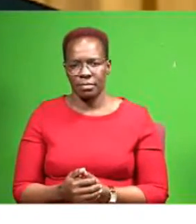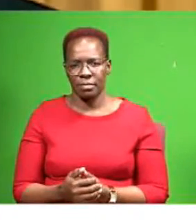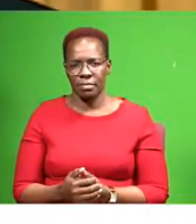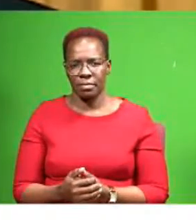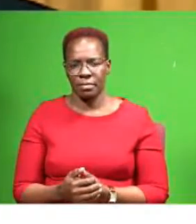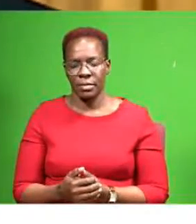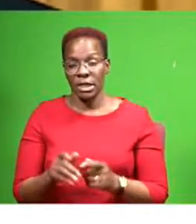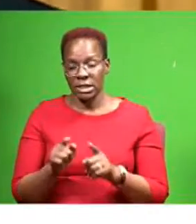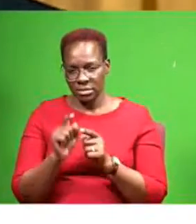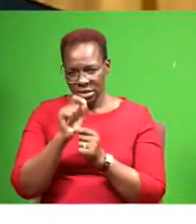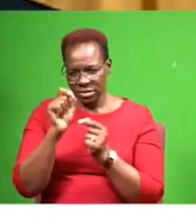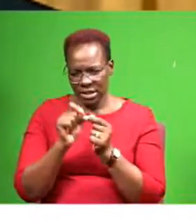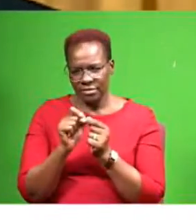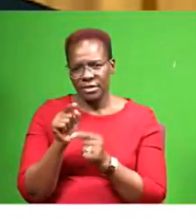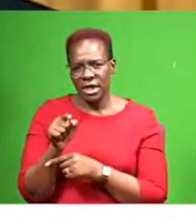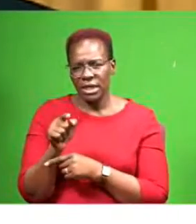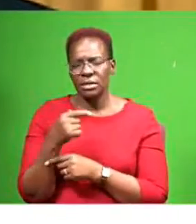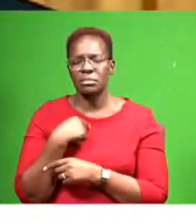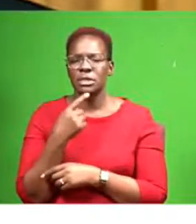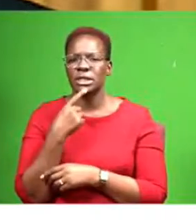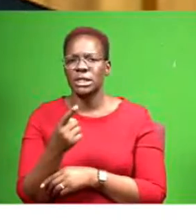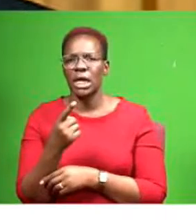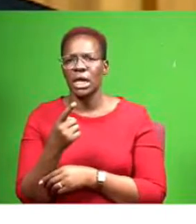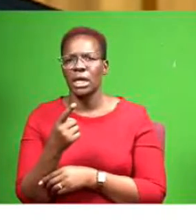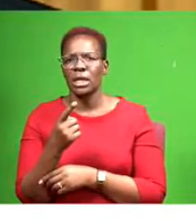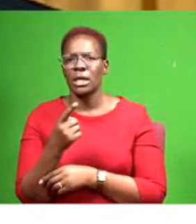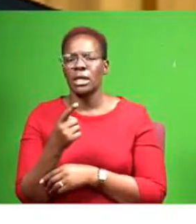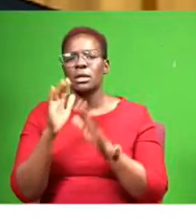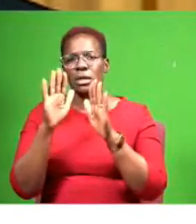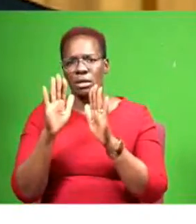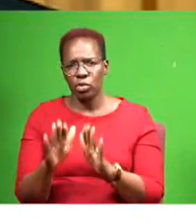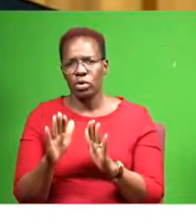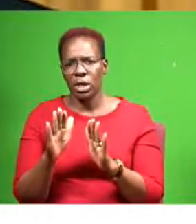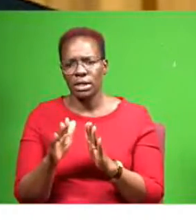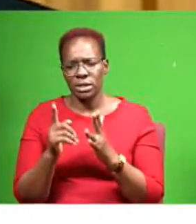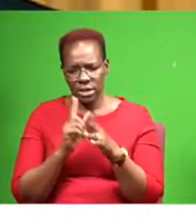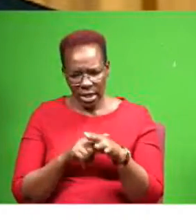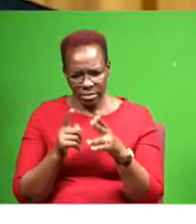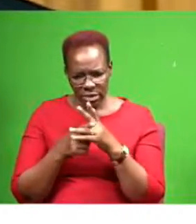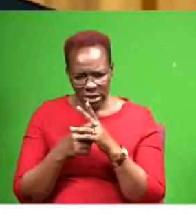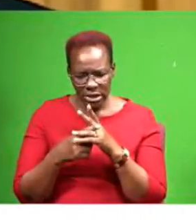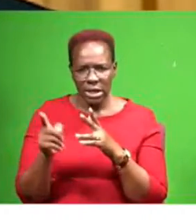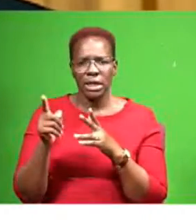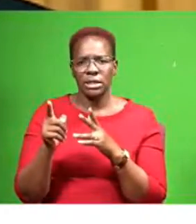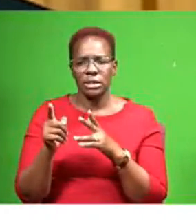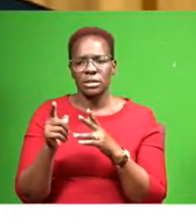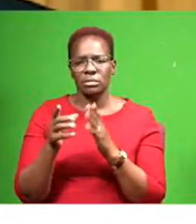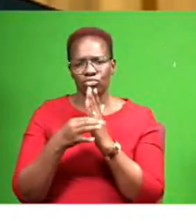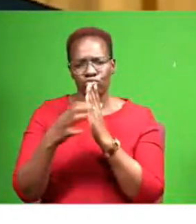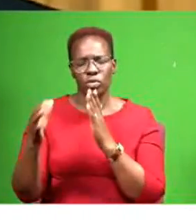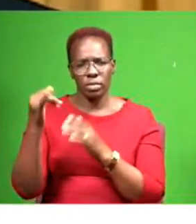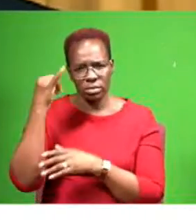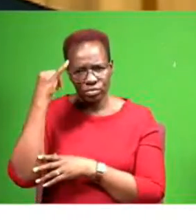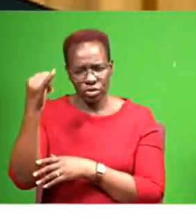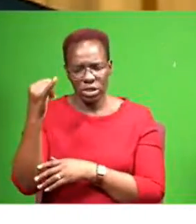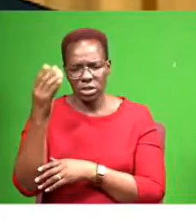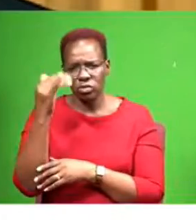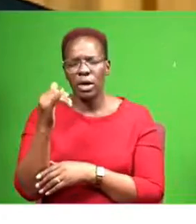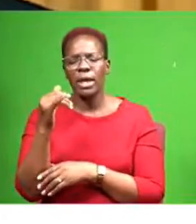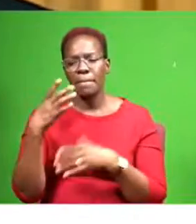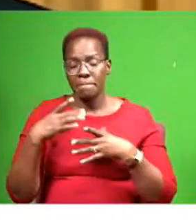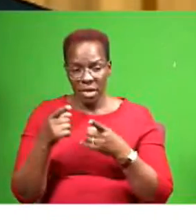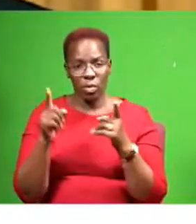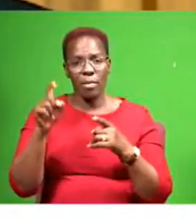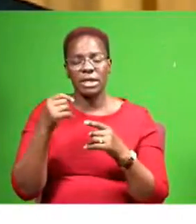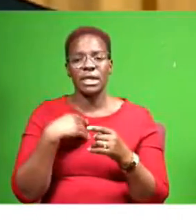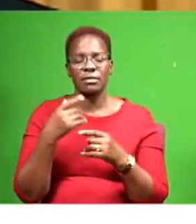in particular, I have said that it's particularly crucial at the commencement of a popular initiative, because the people must have